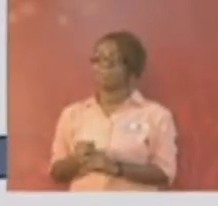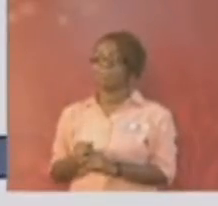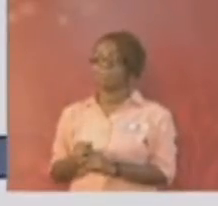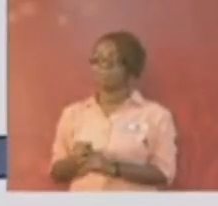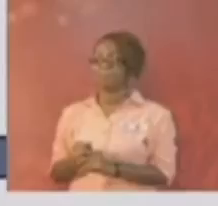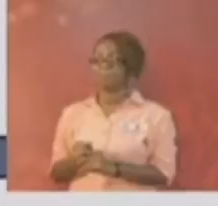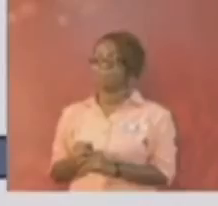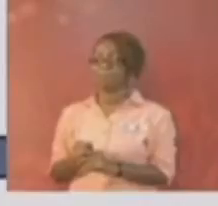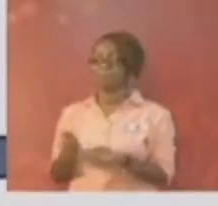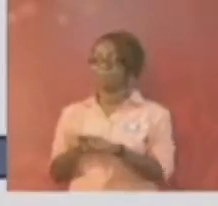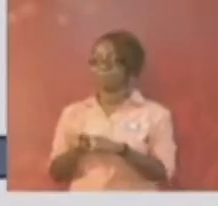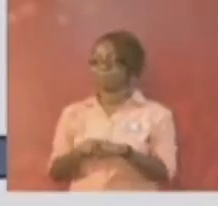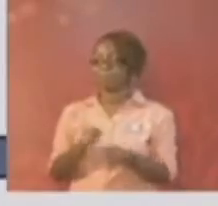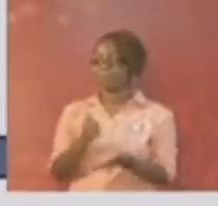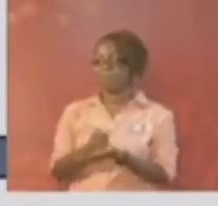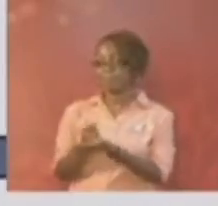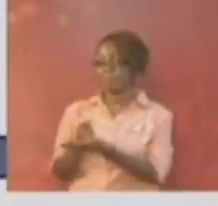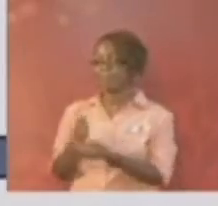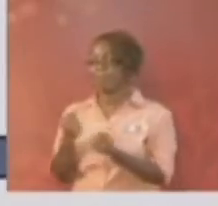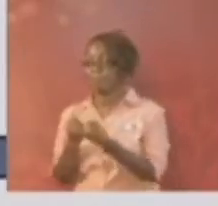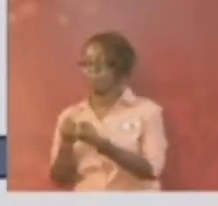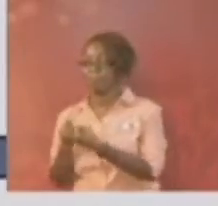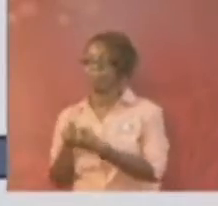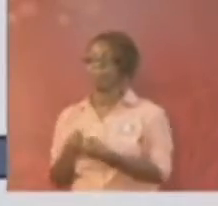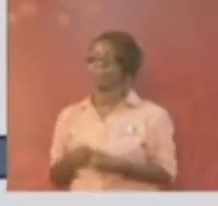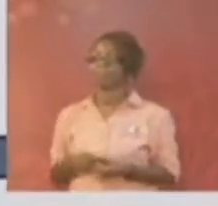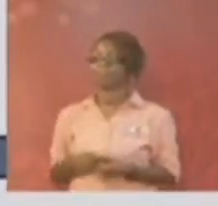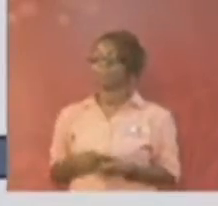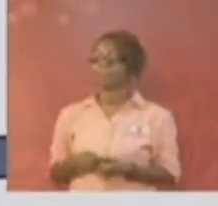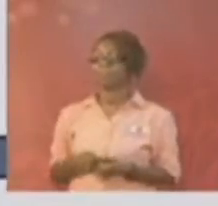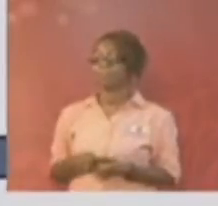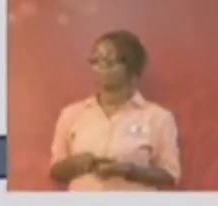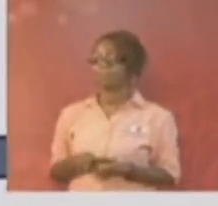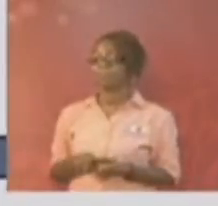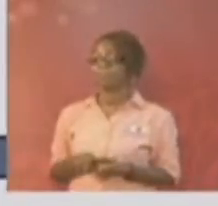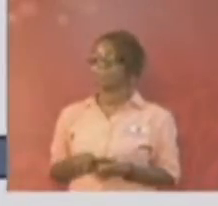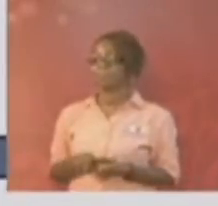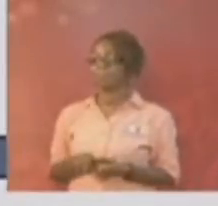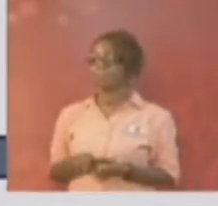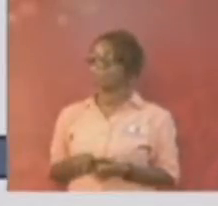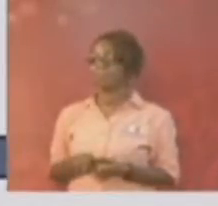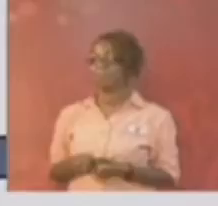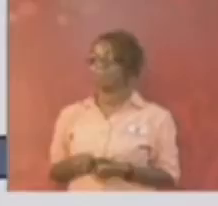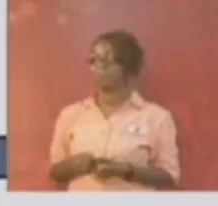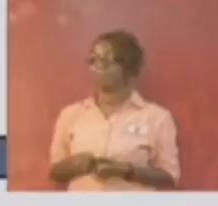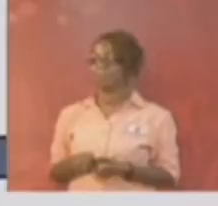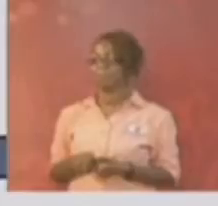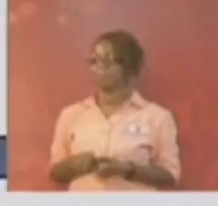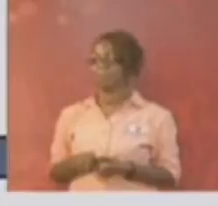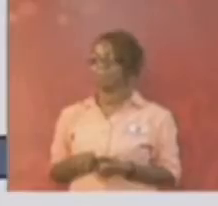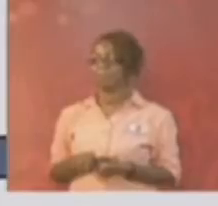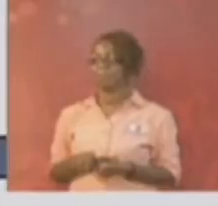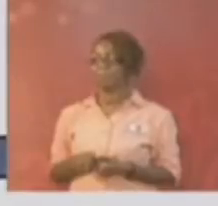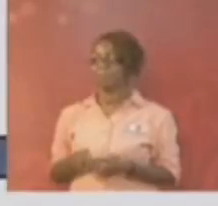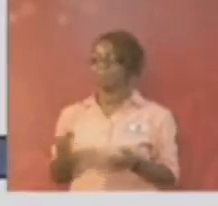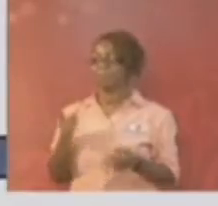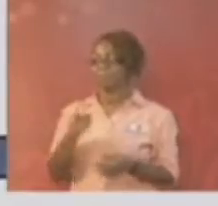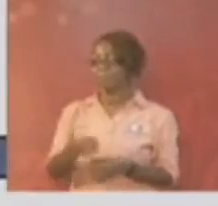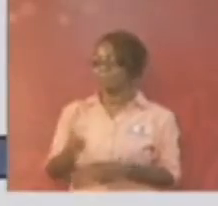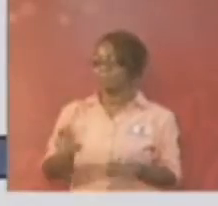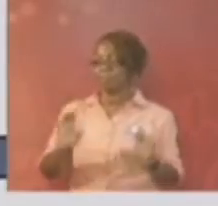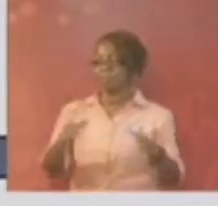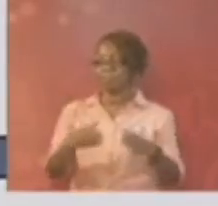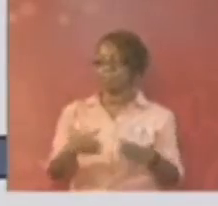therapeutic support for this group. With regard to the relatives, the